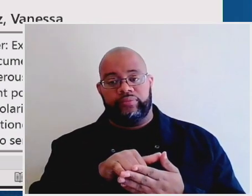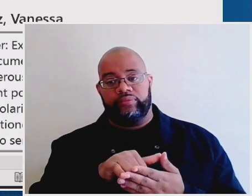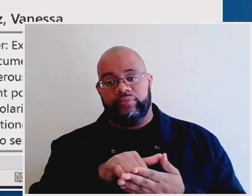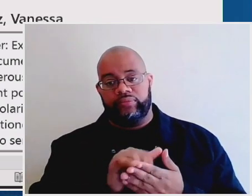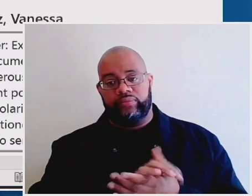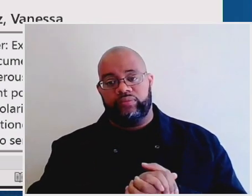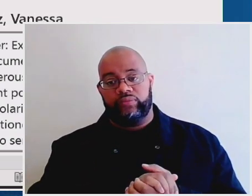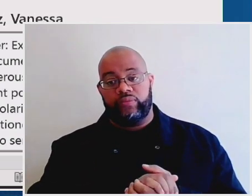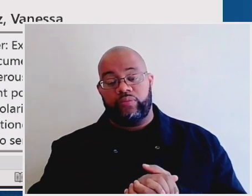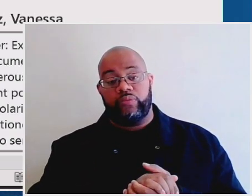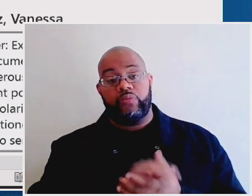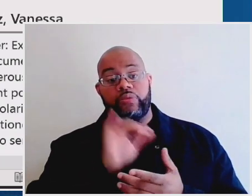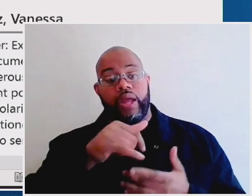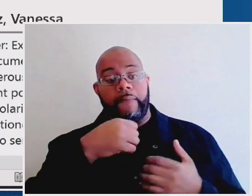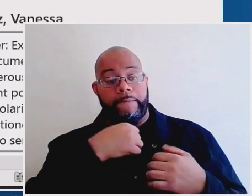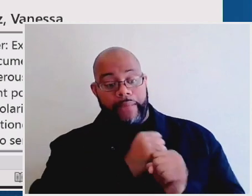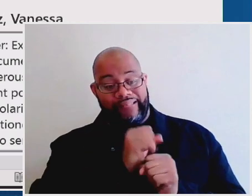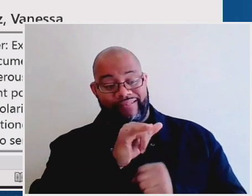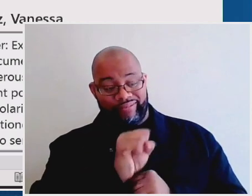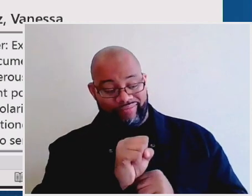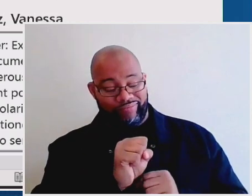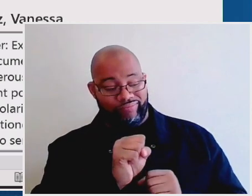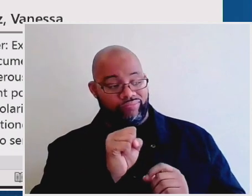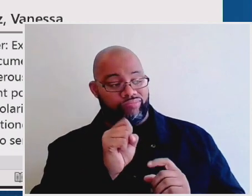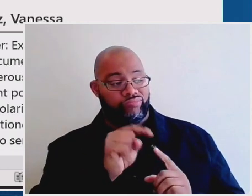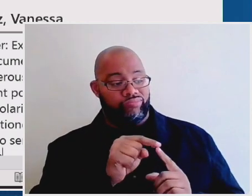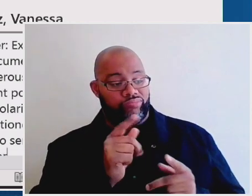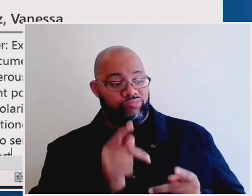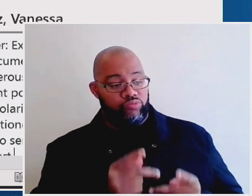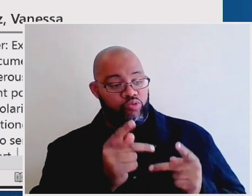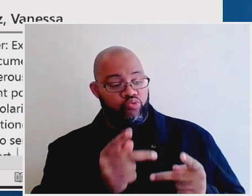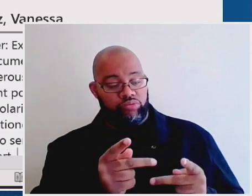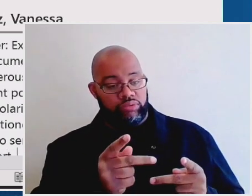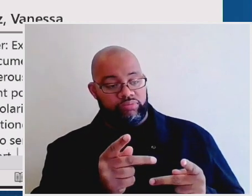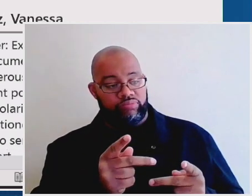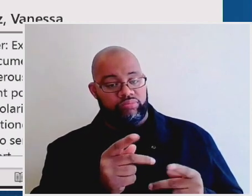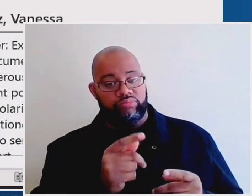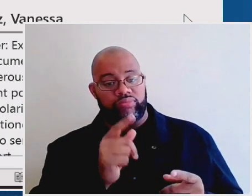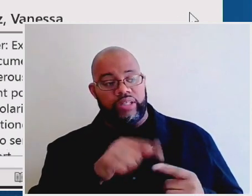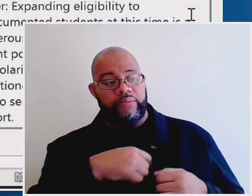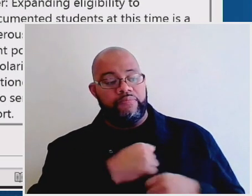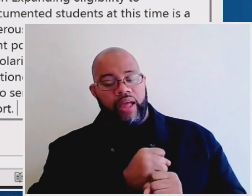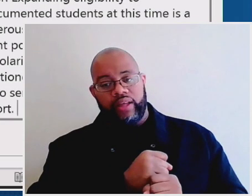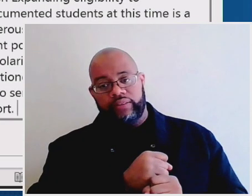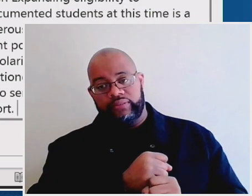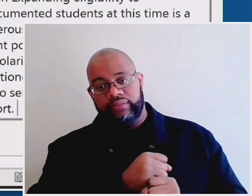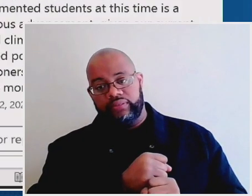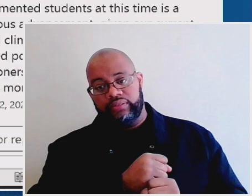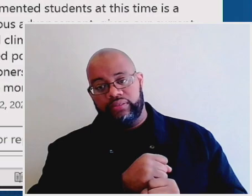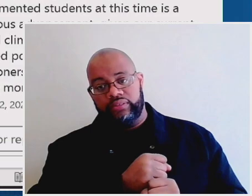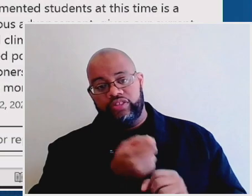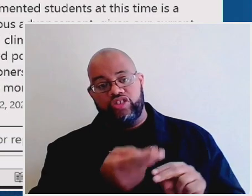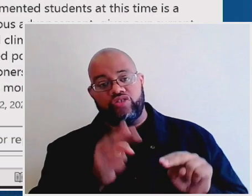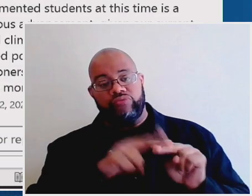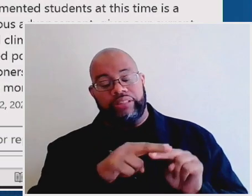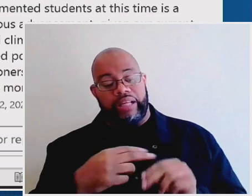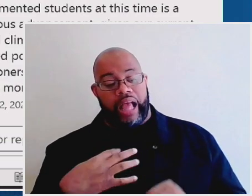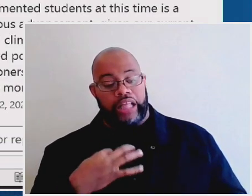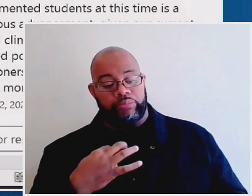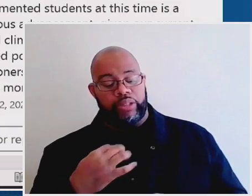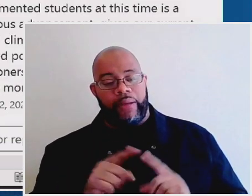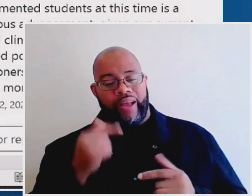while this does create this proposal, I think it increases eligibility. I don't know that